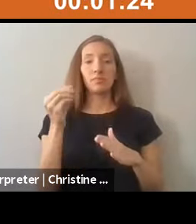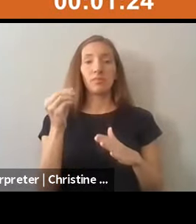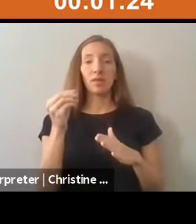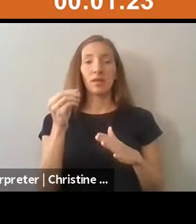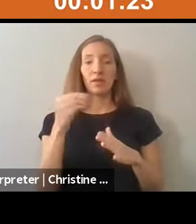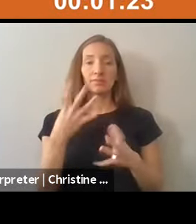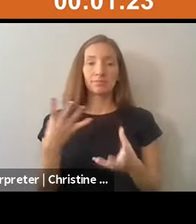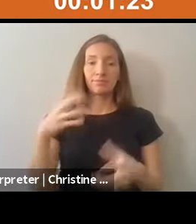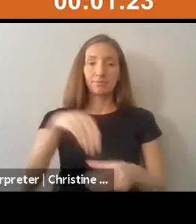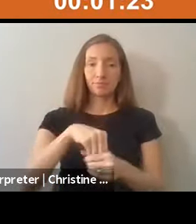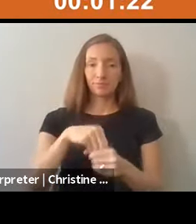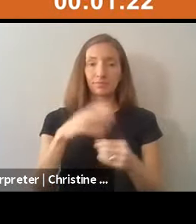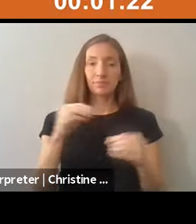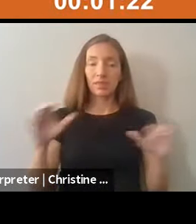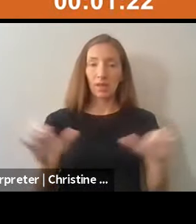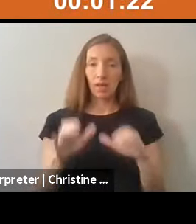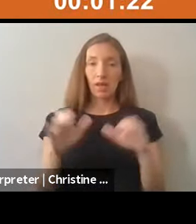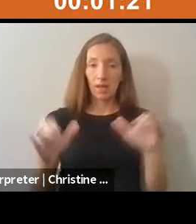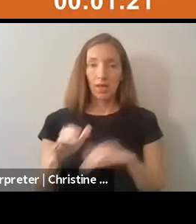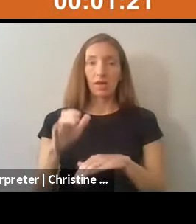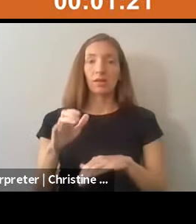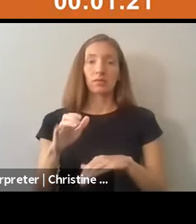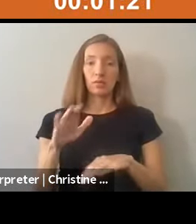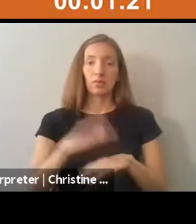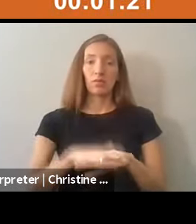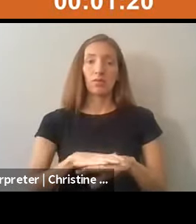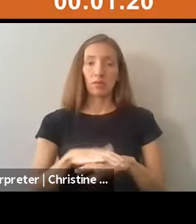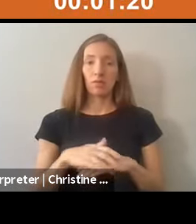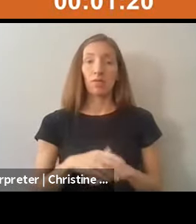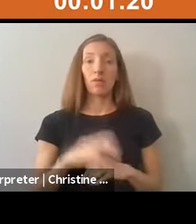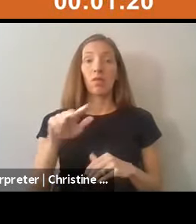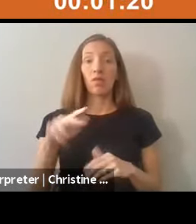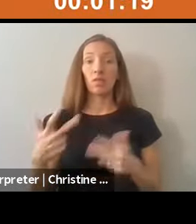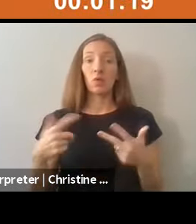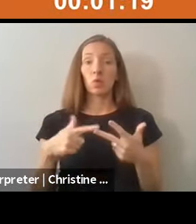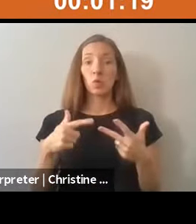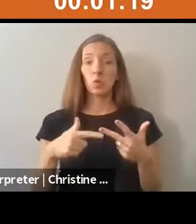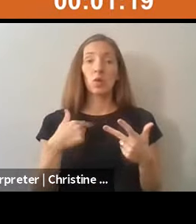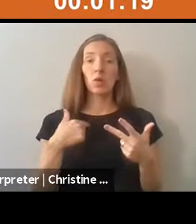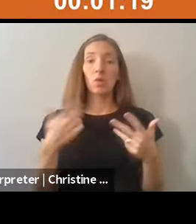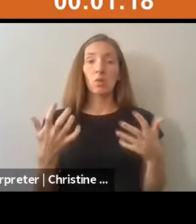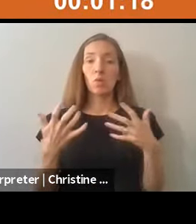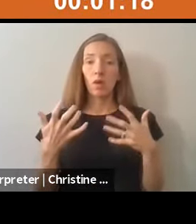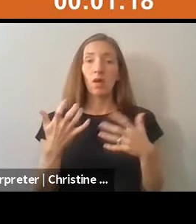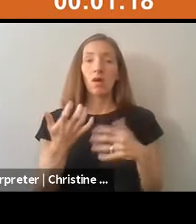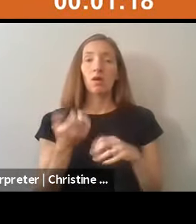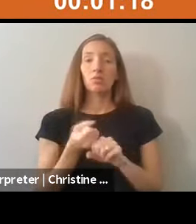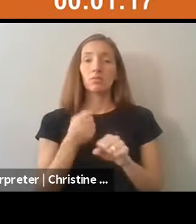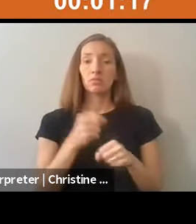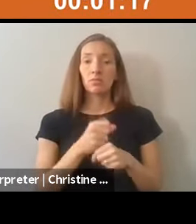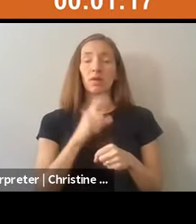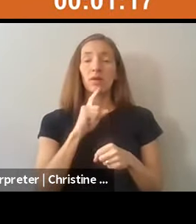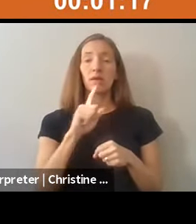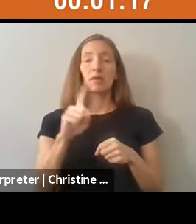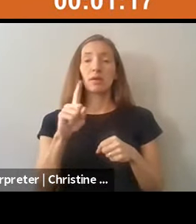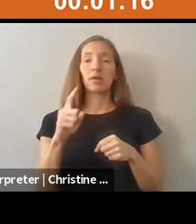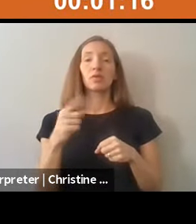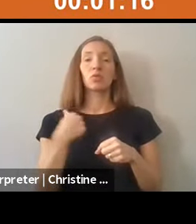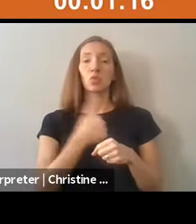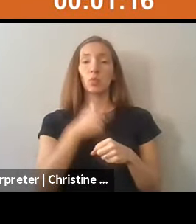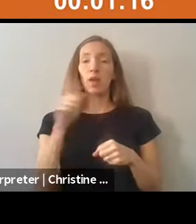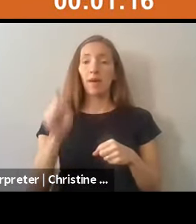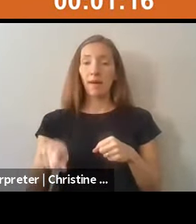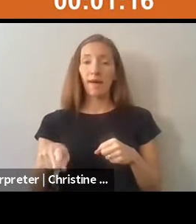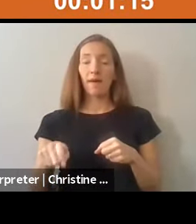point I want to make is that we have to heed the Secretary General's call to build back better. But I think we also have to